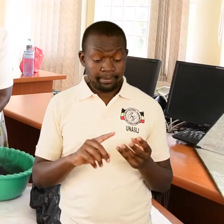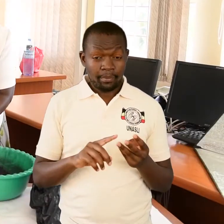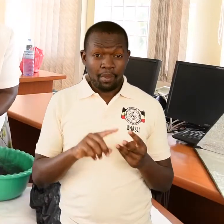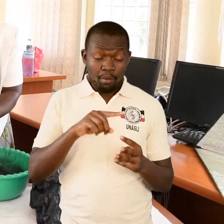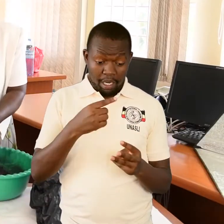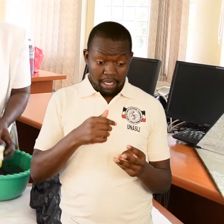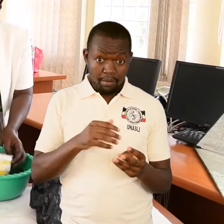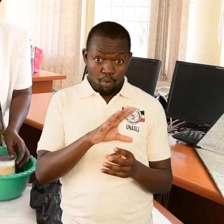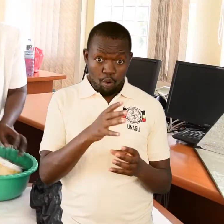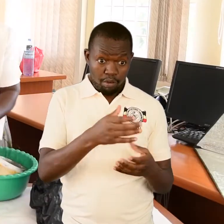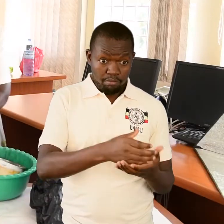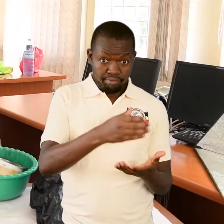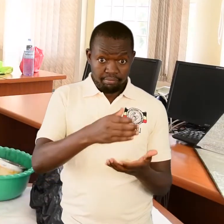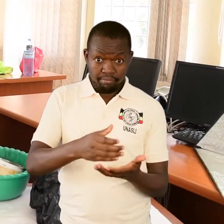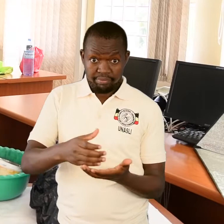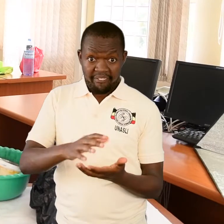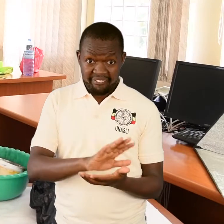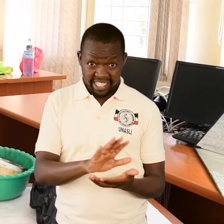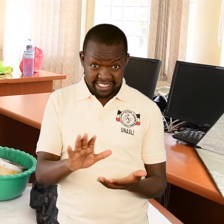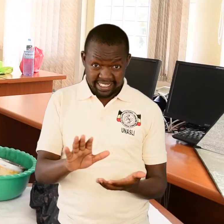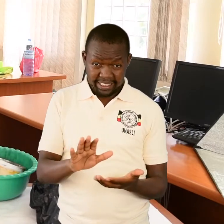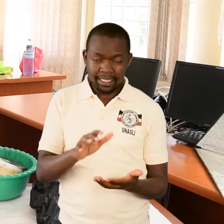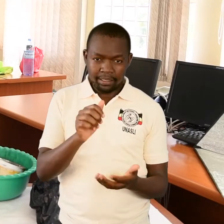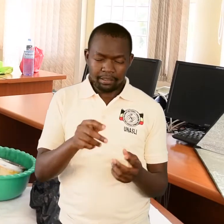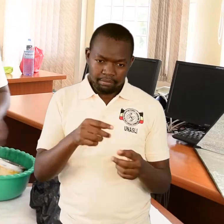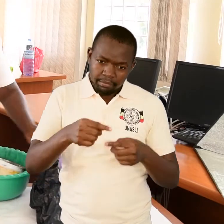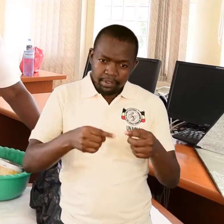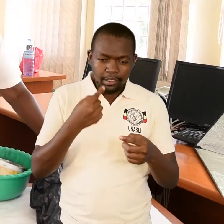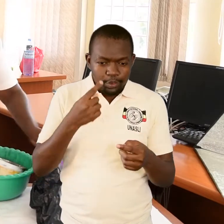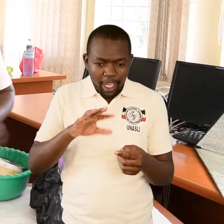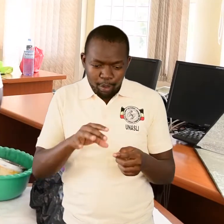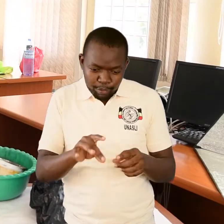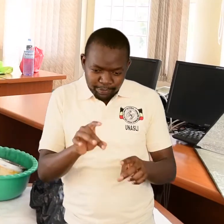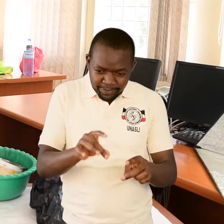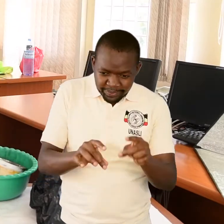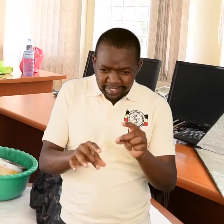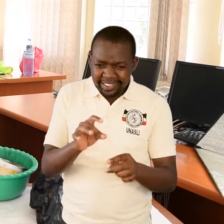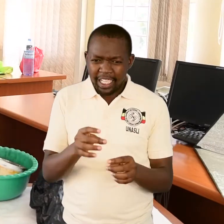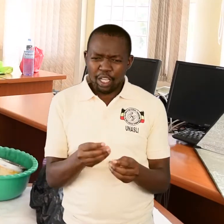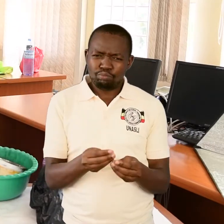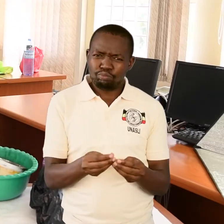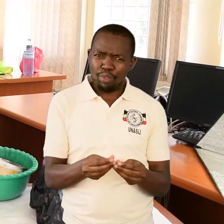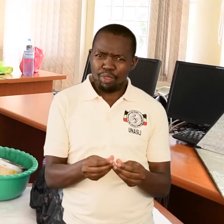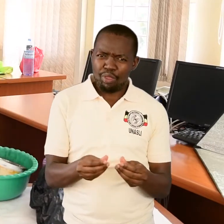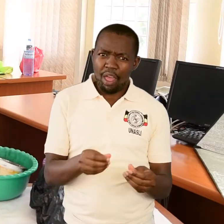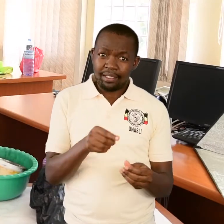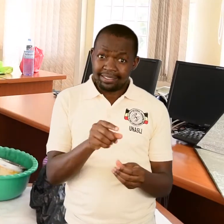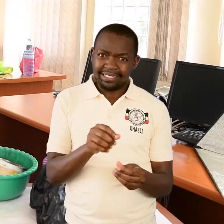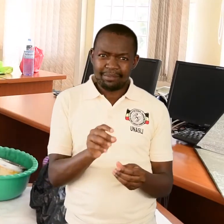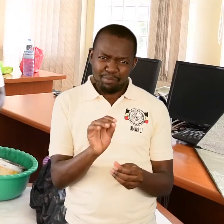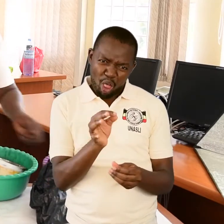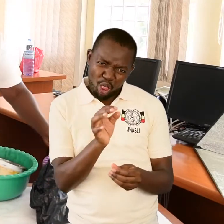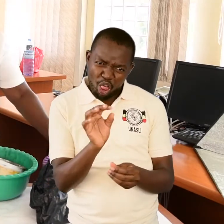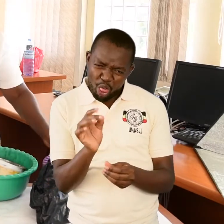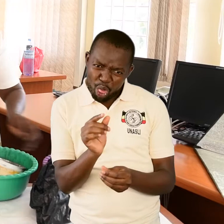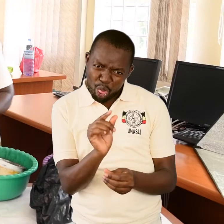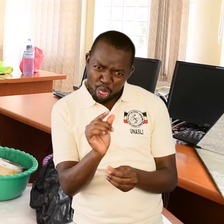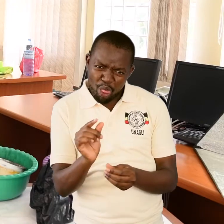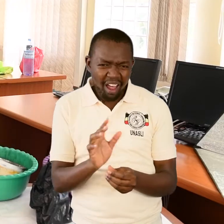put them together, you may continue sorting them so that your charcoal briquette will come